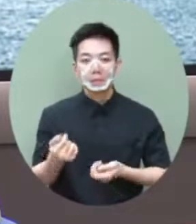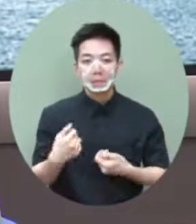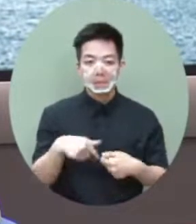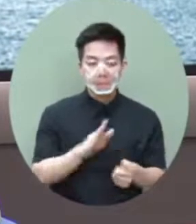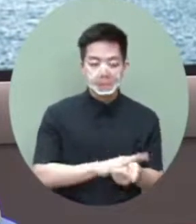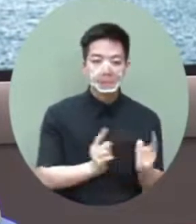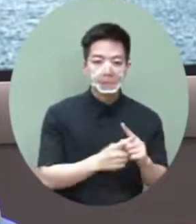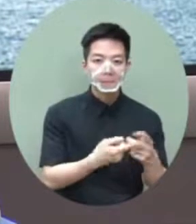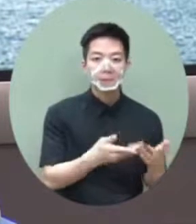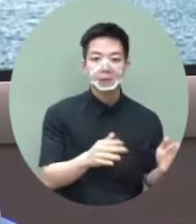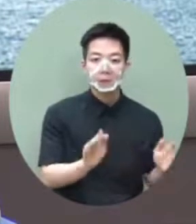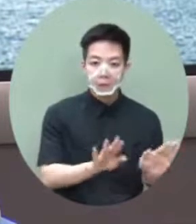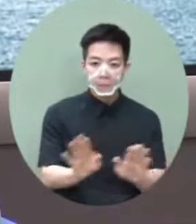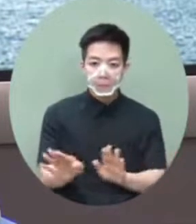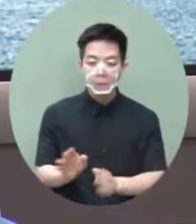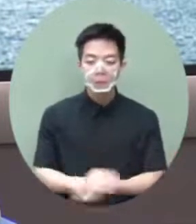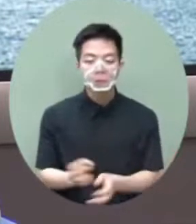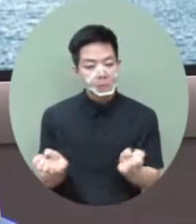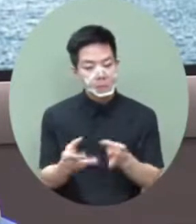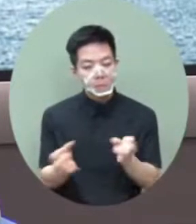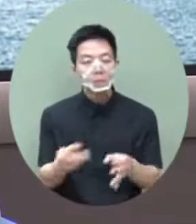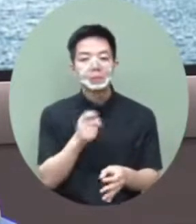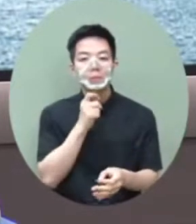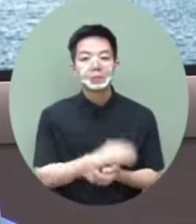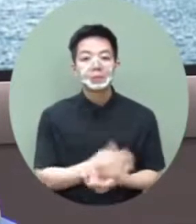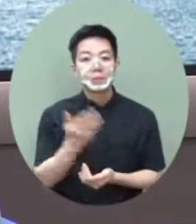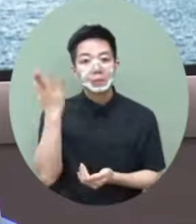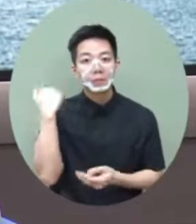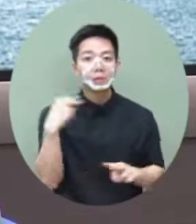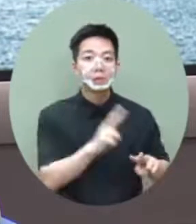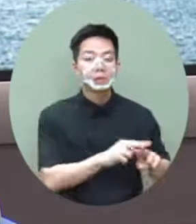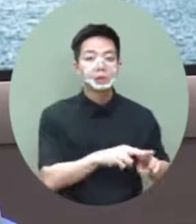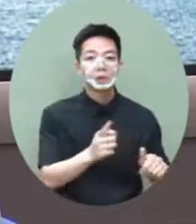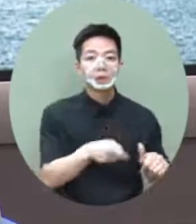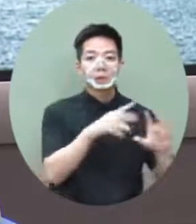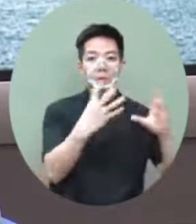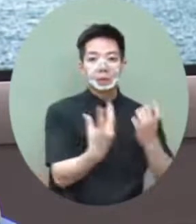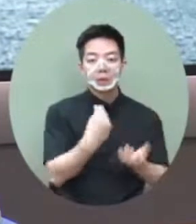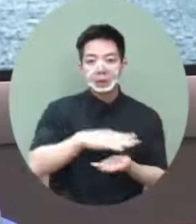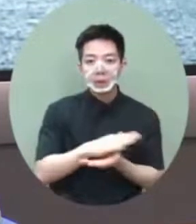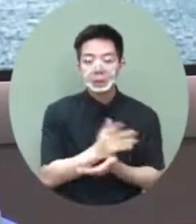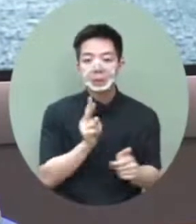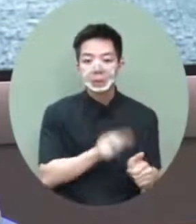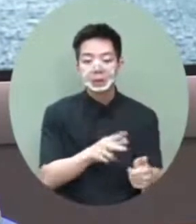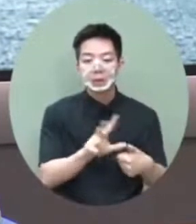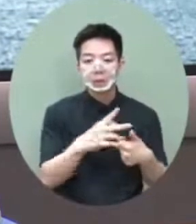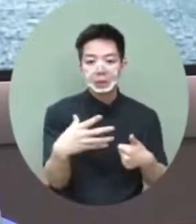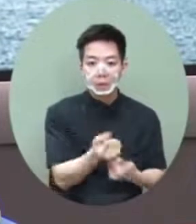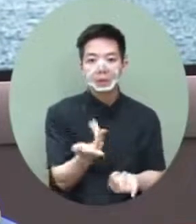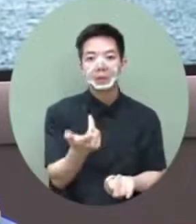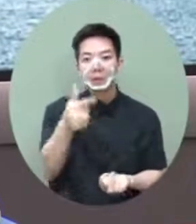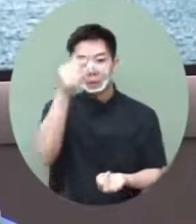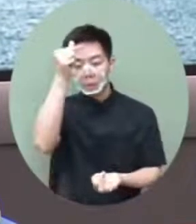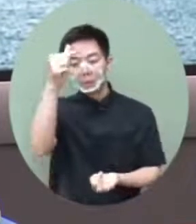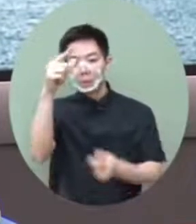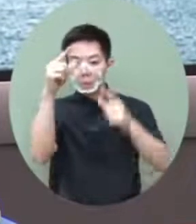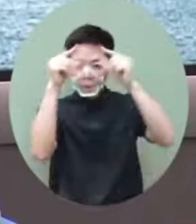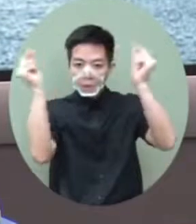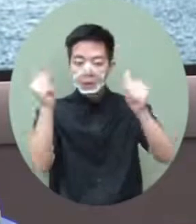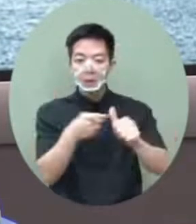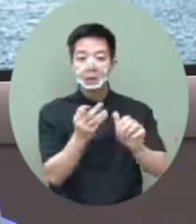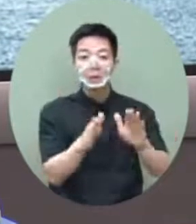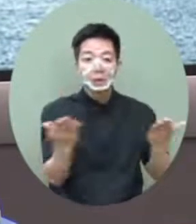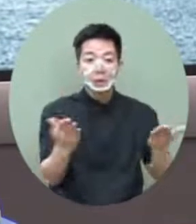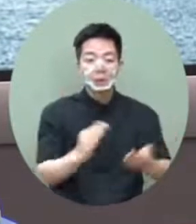them, aiming to allow them to start their work as soon as possible. The first batch of